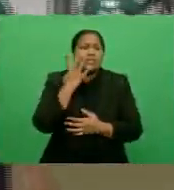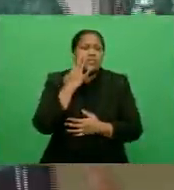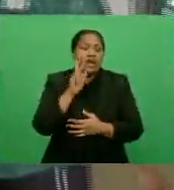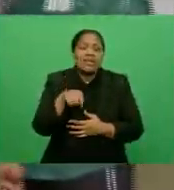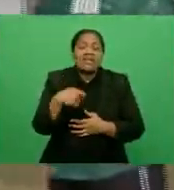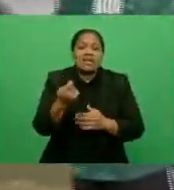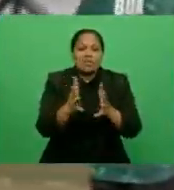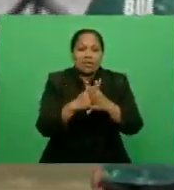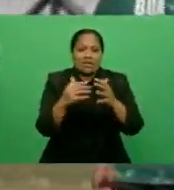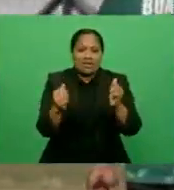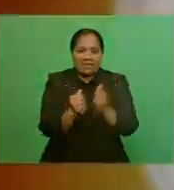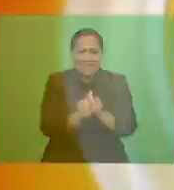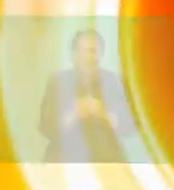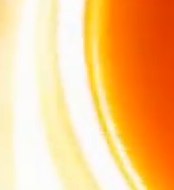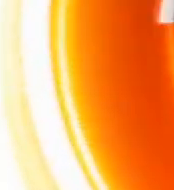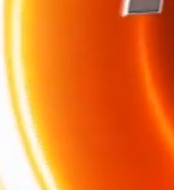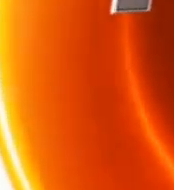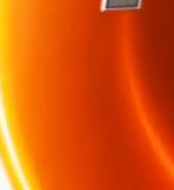FBC Sports